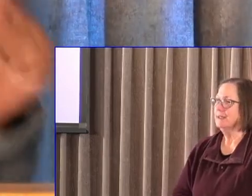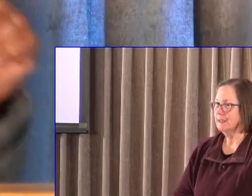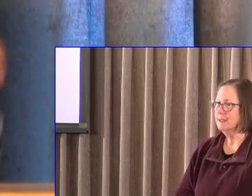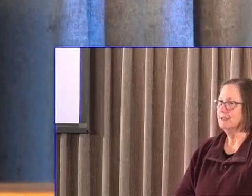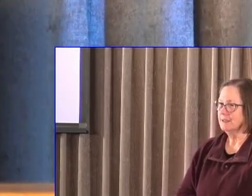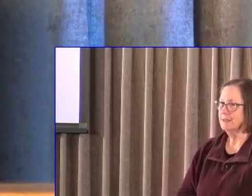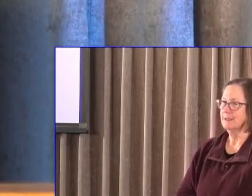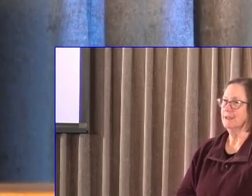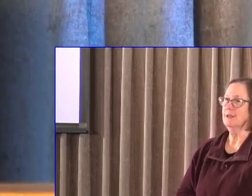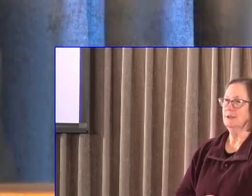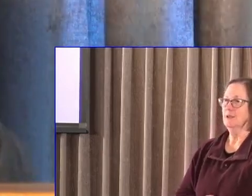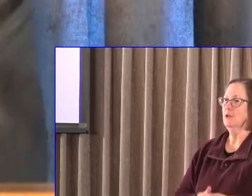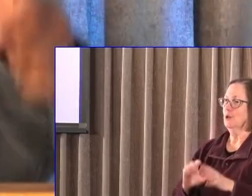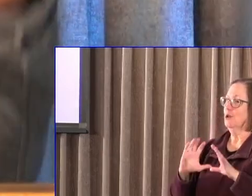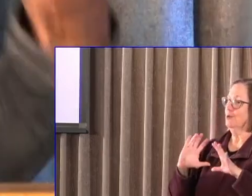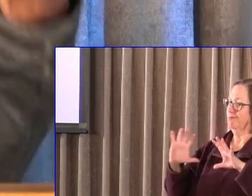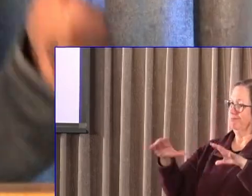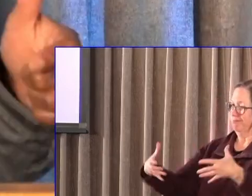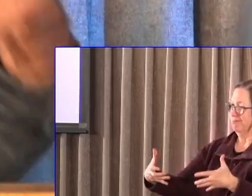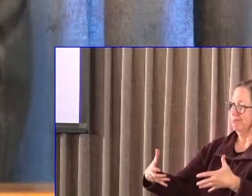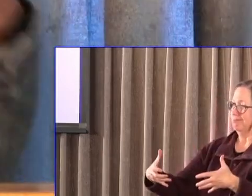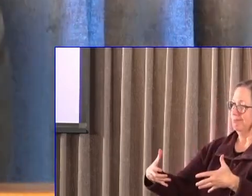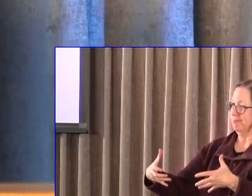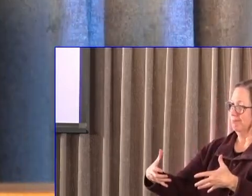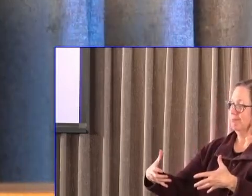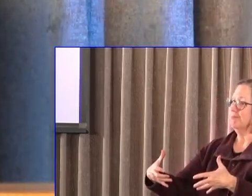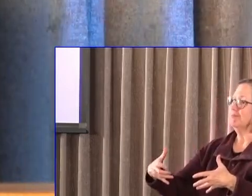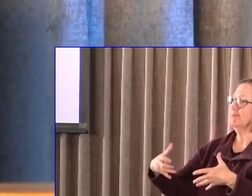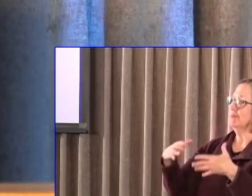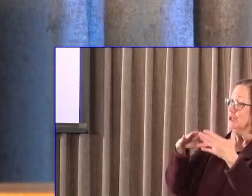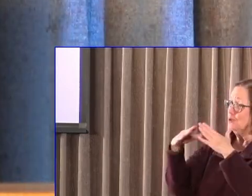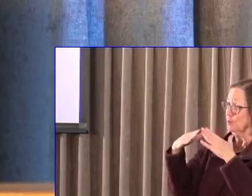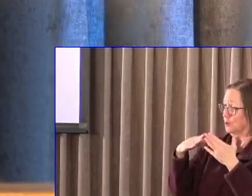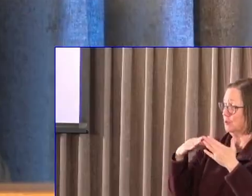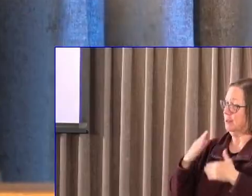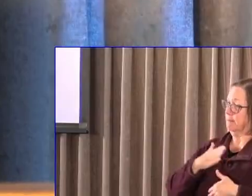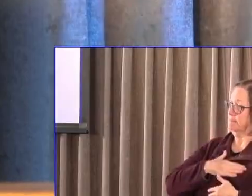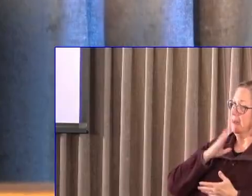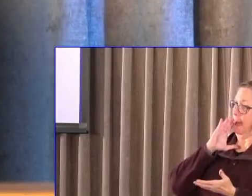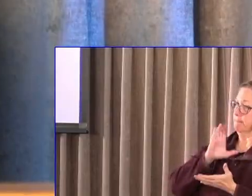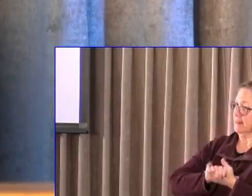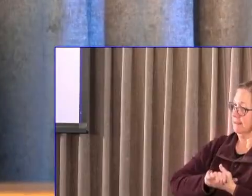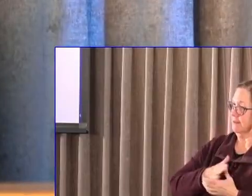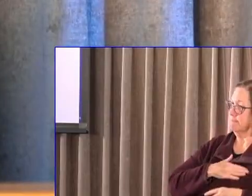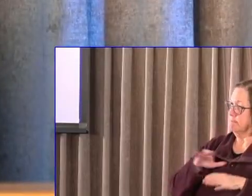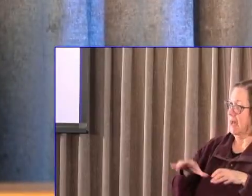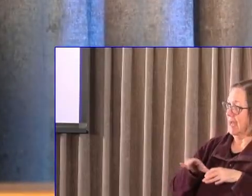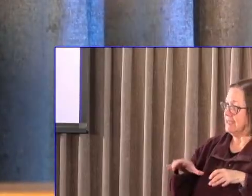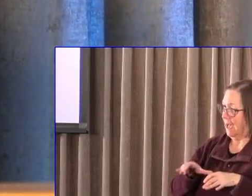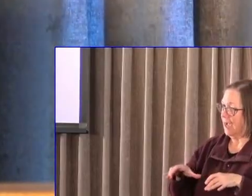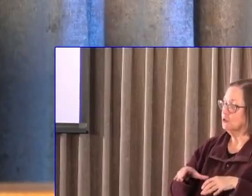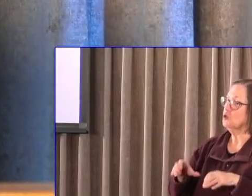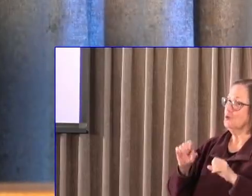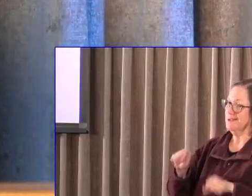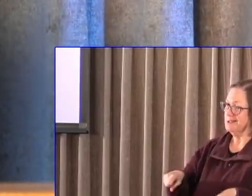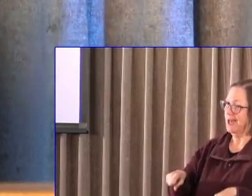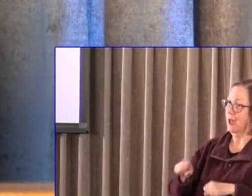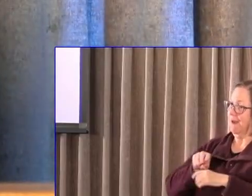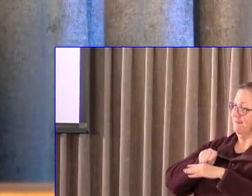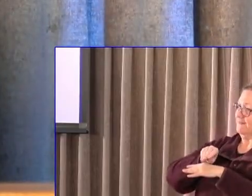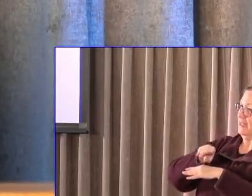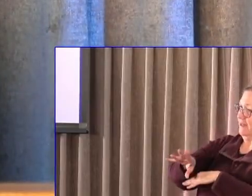a larger community of people who that belief and those actions impact. And how we impacting them is